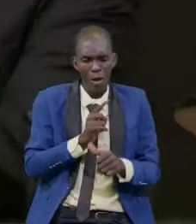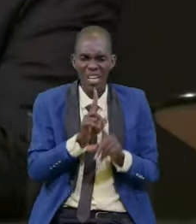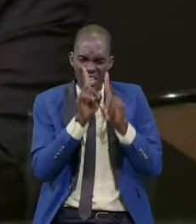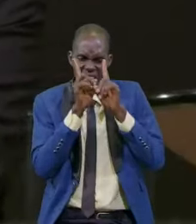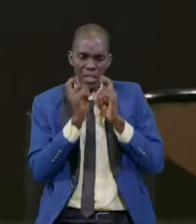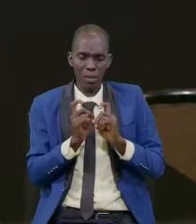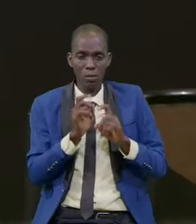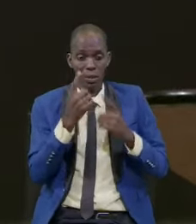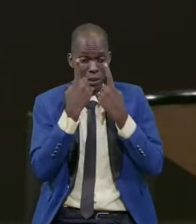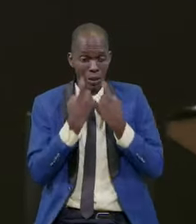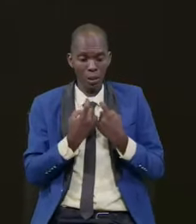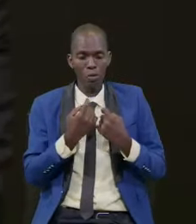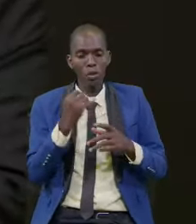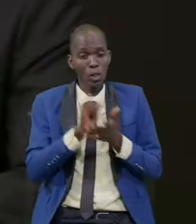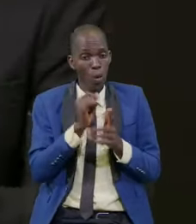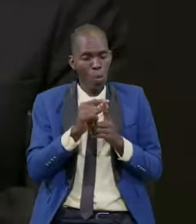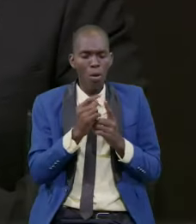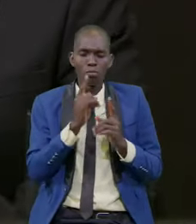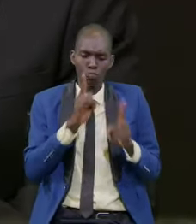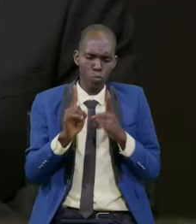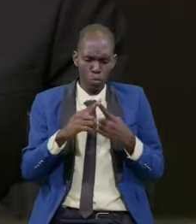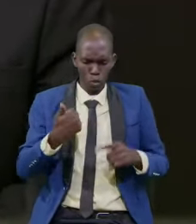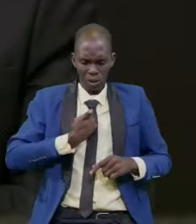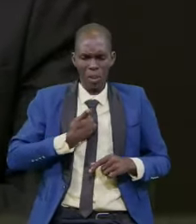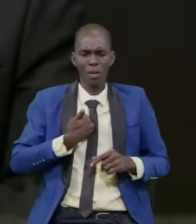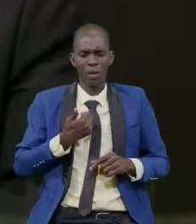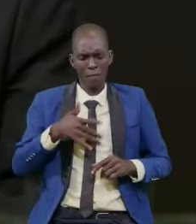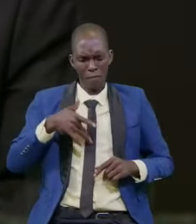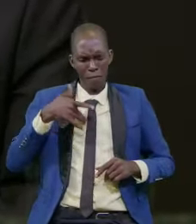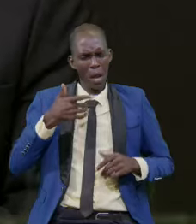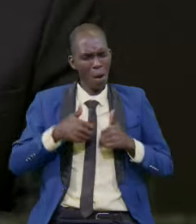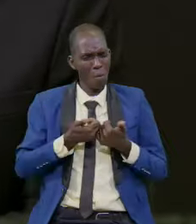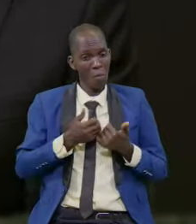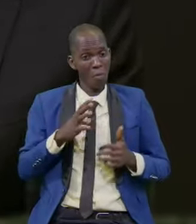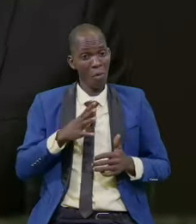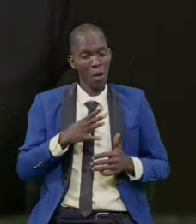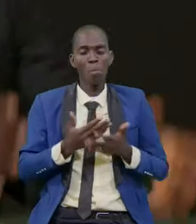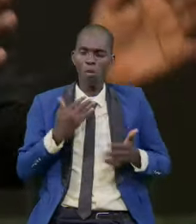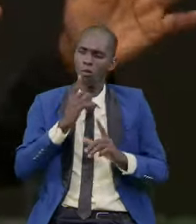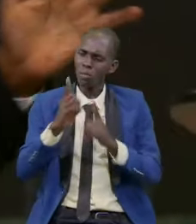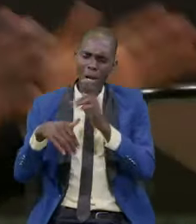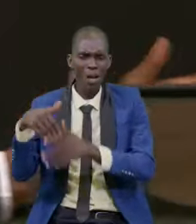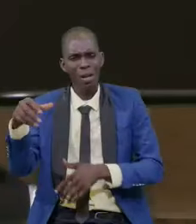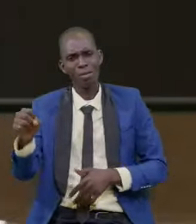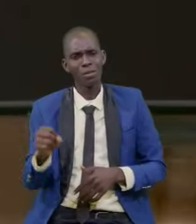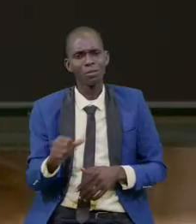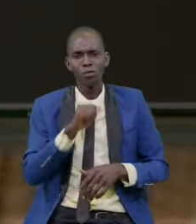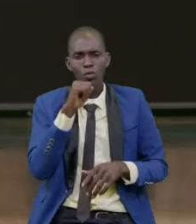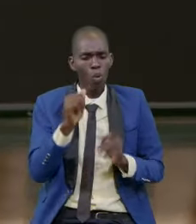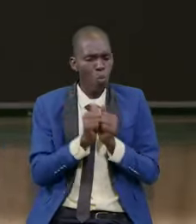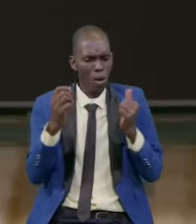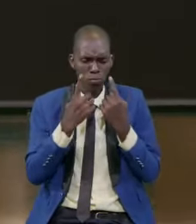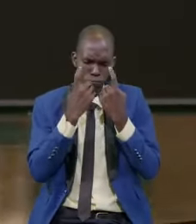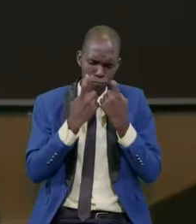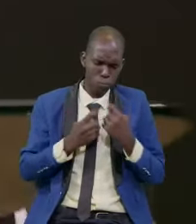life. Thou that instructs others, don't you instruct yourself? Thou that teaches